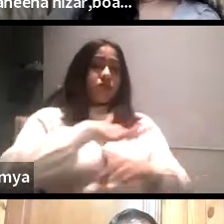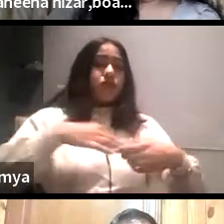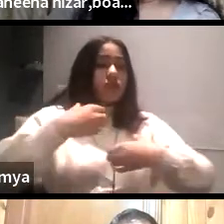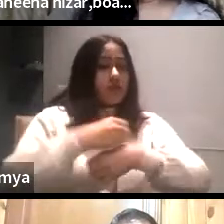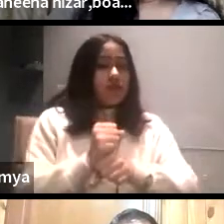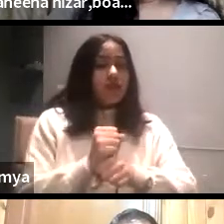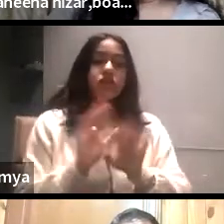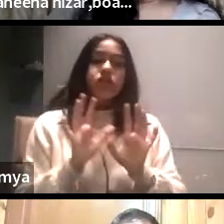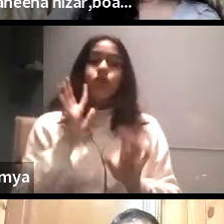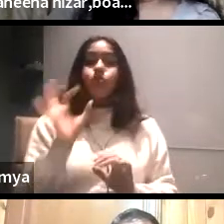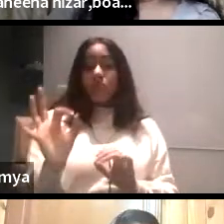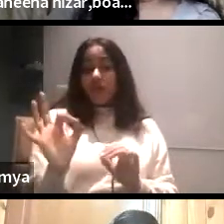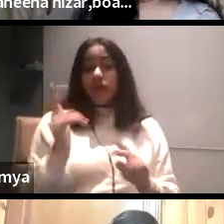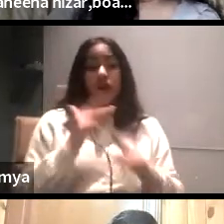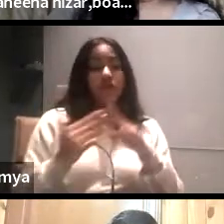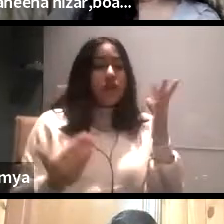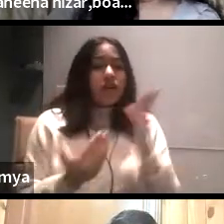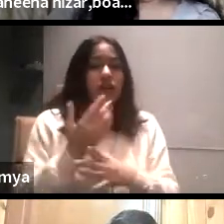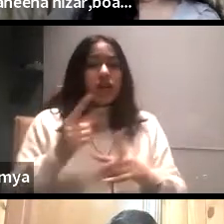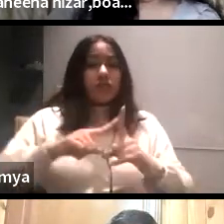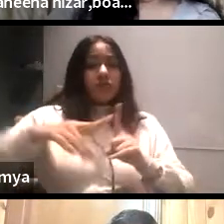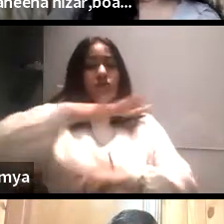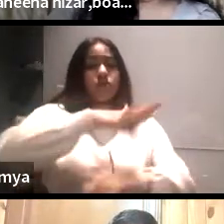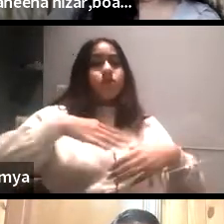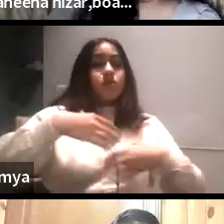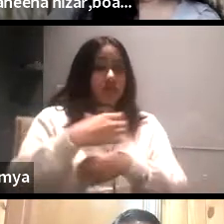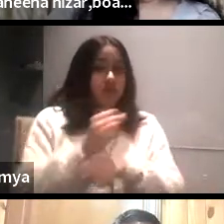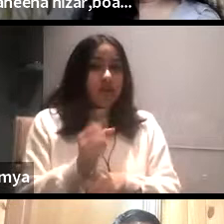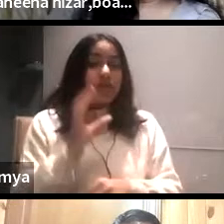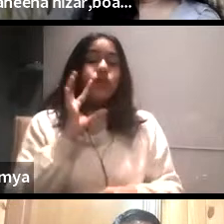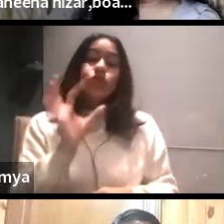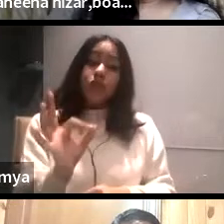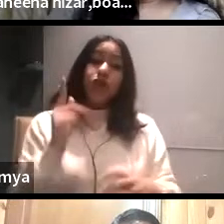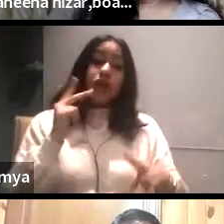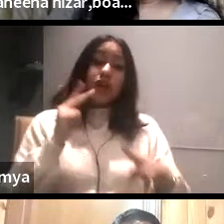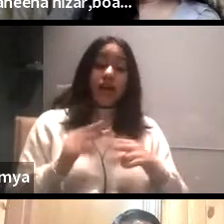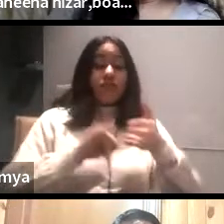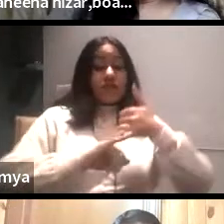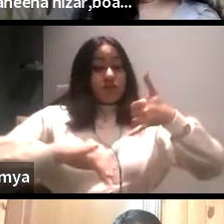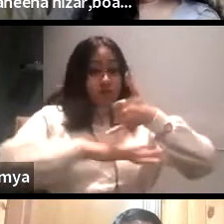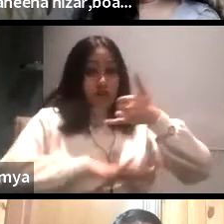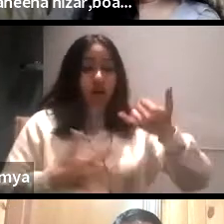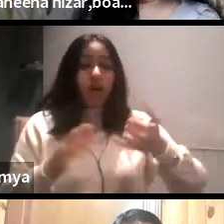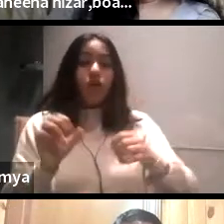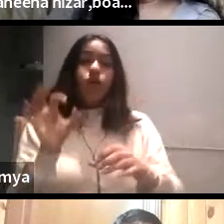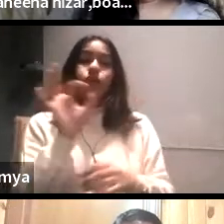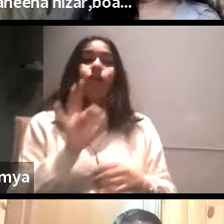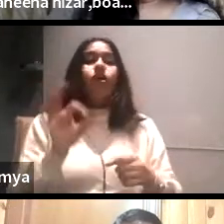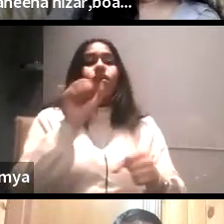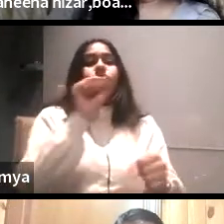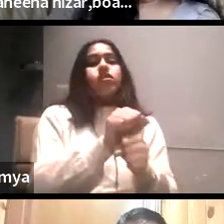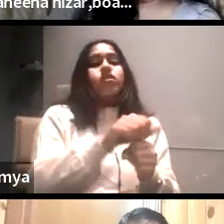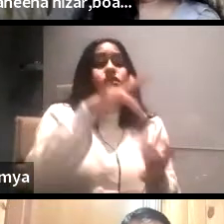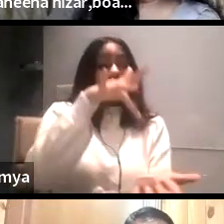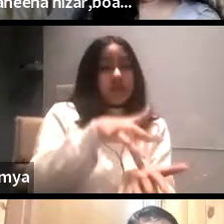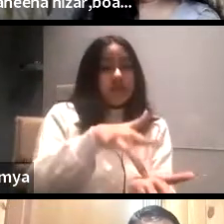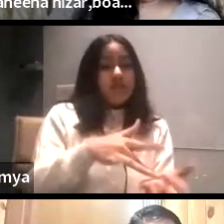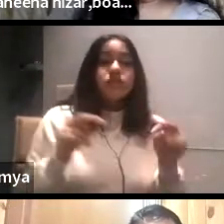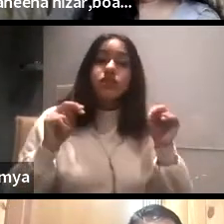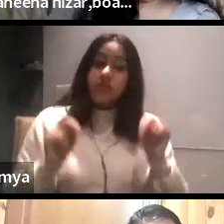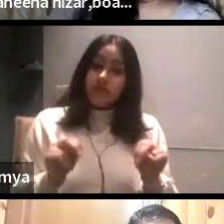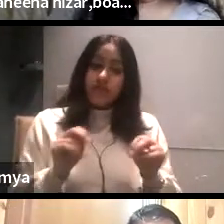that trusted environment at work as well as in the society? That's what we do. So a